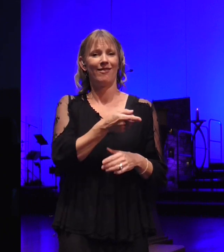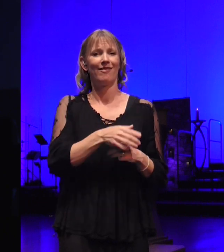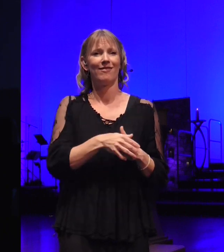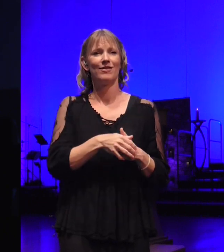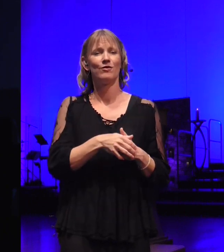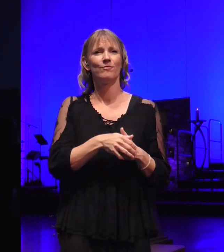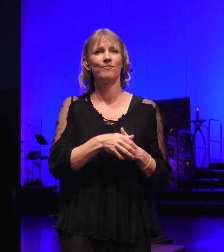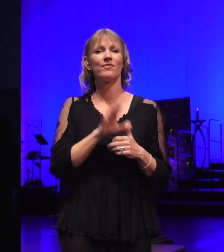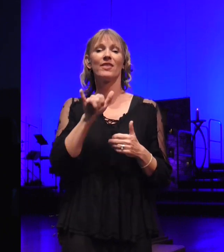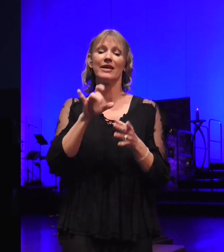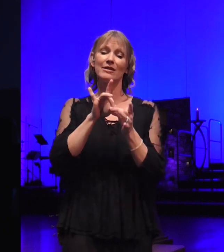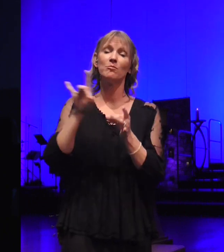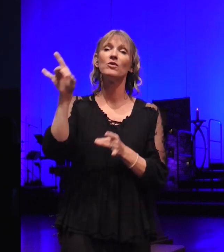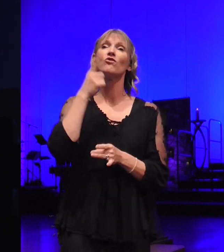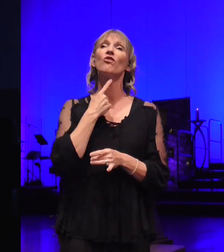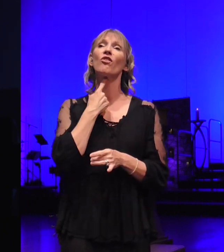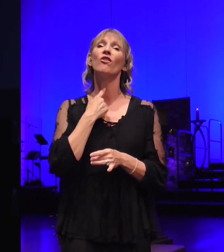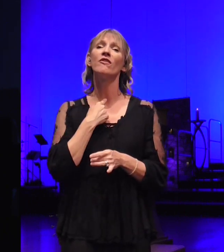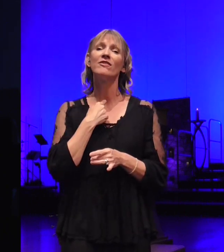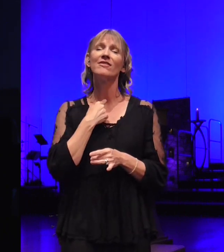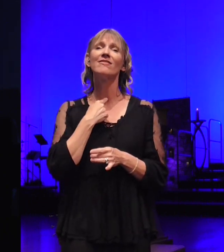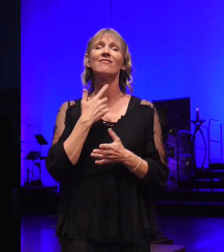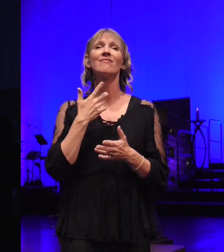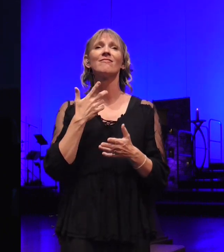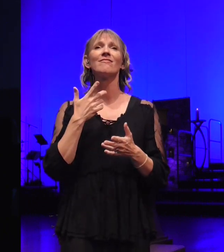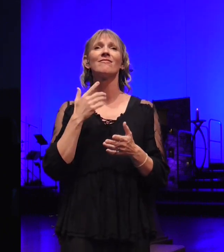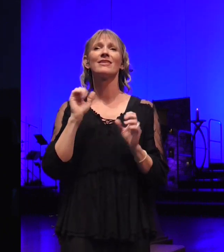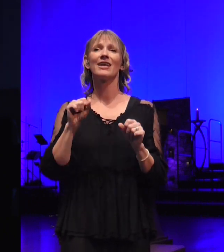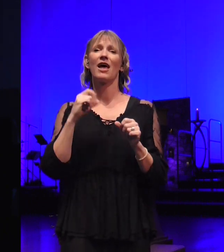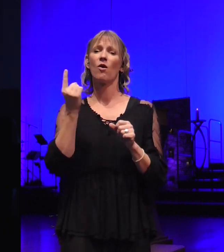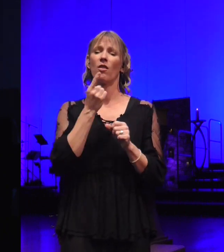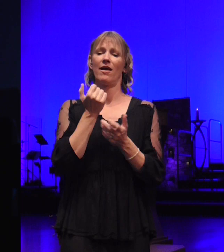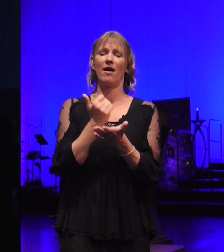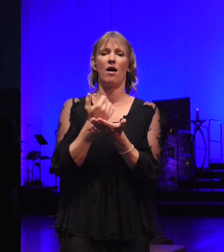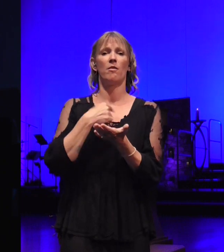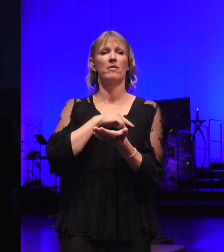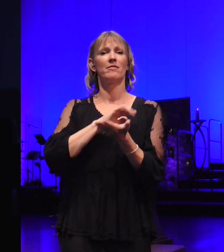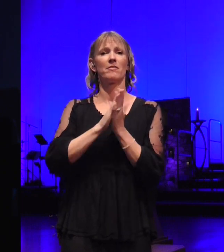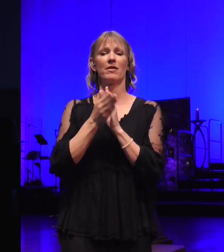that spiritual thirst which can only connect us